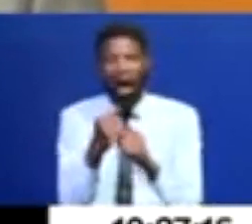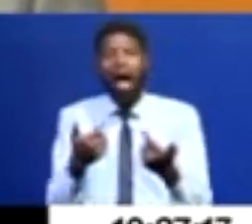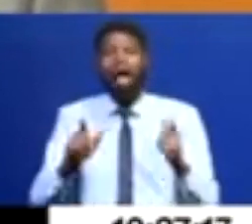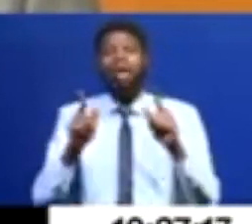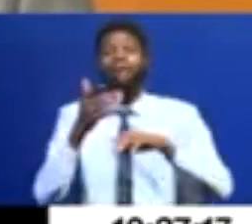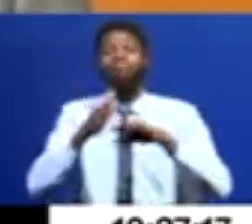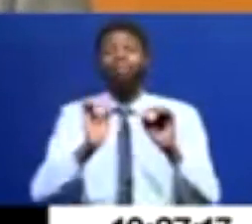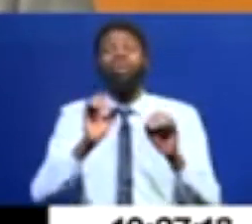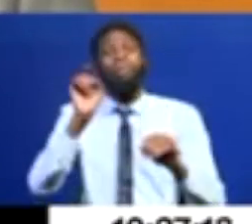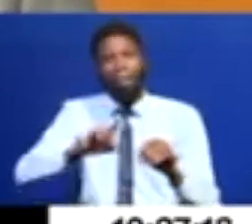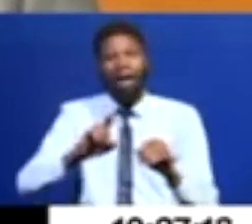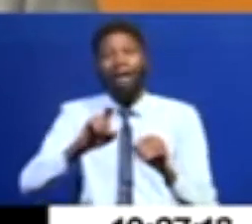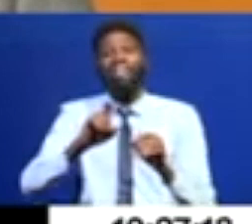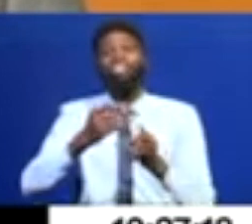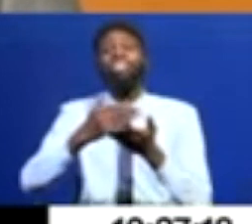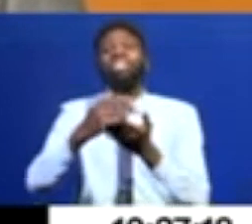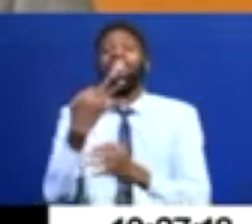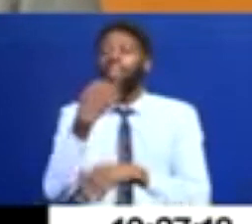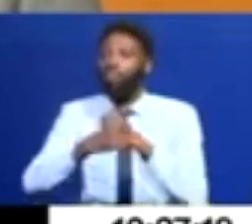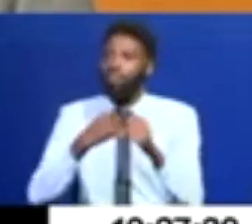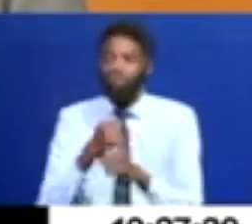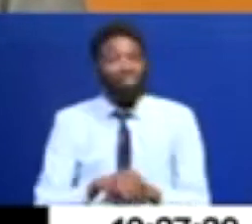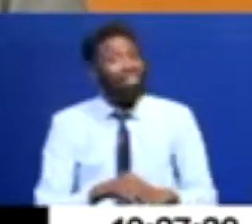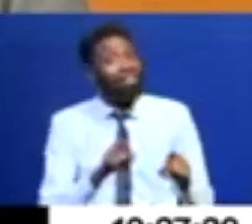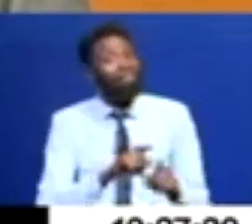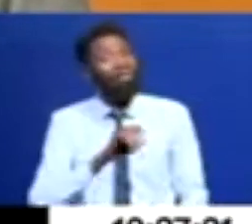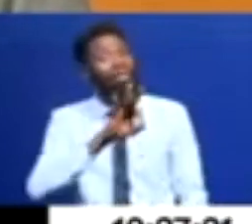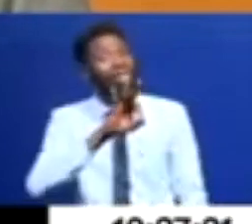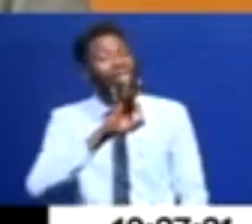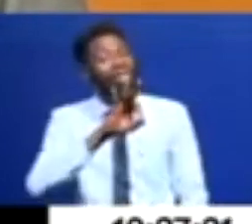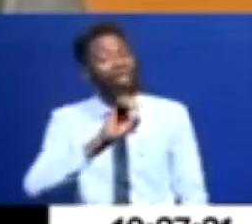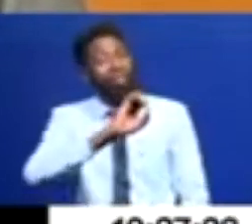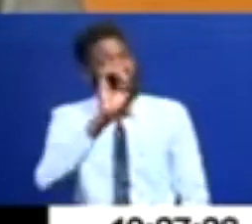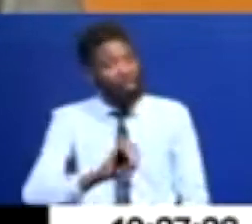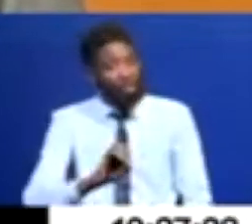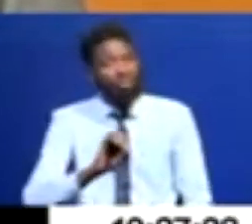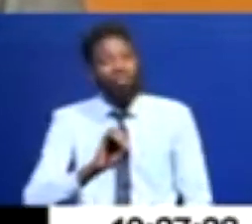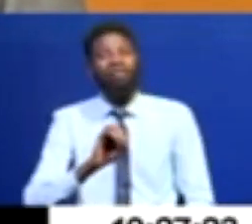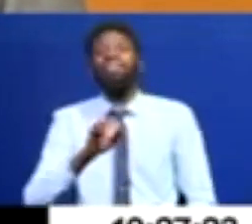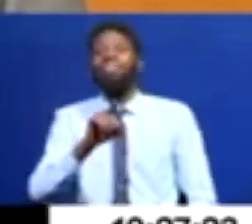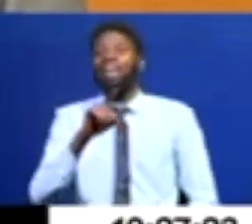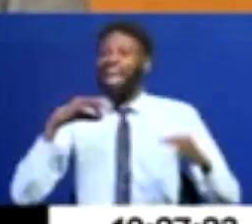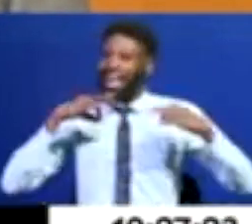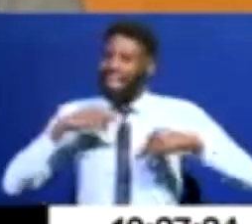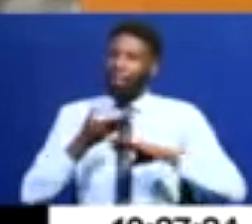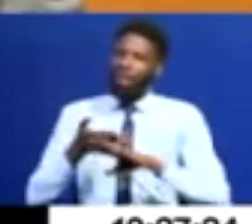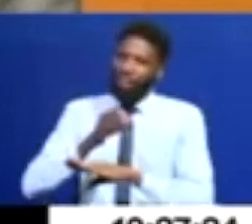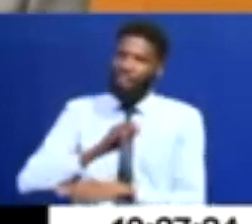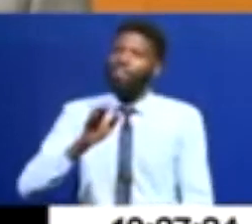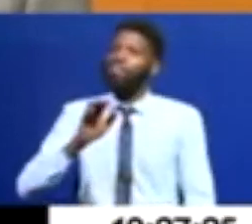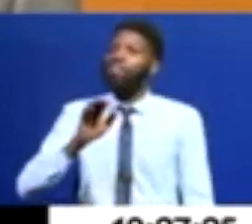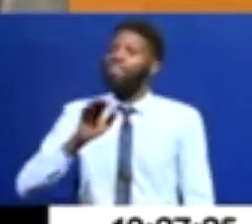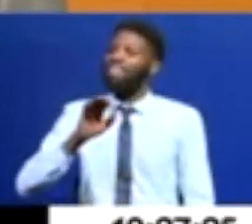And again, this is capped at 30%. And again, this is capped at 30% at the earnings before interest and tax. So